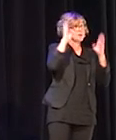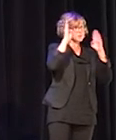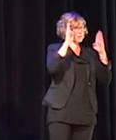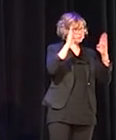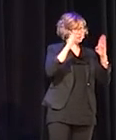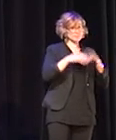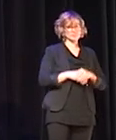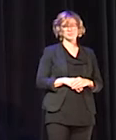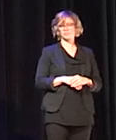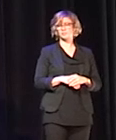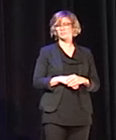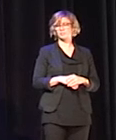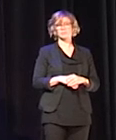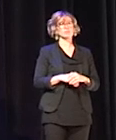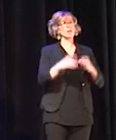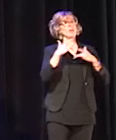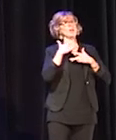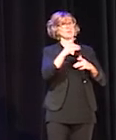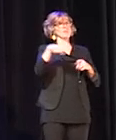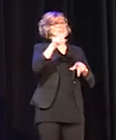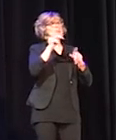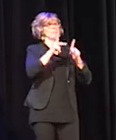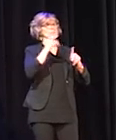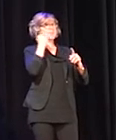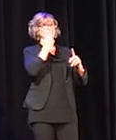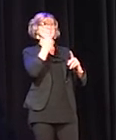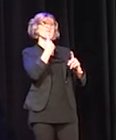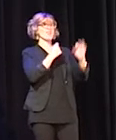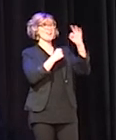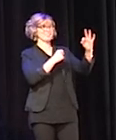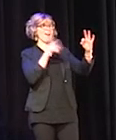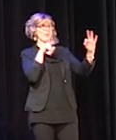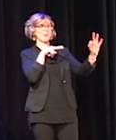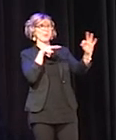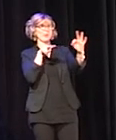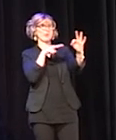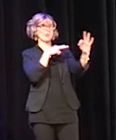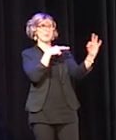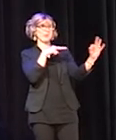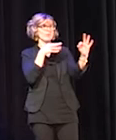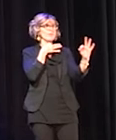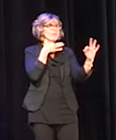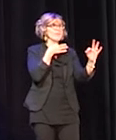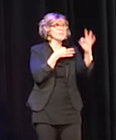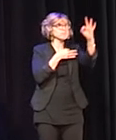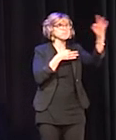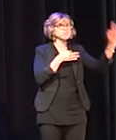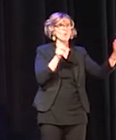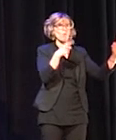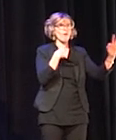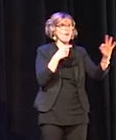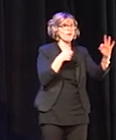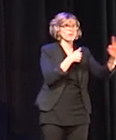So we usually follow the red dot, right? We kind of see where it goes, see where it takes